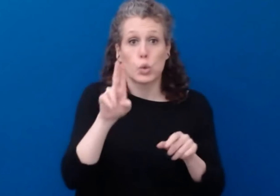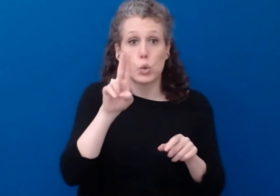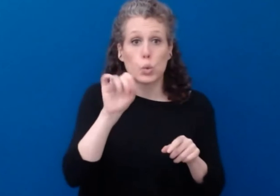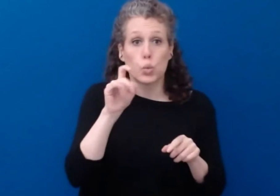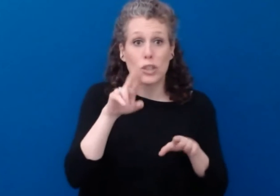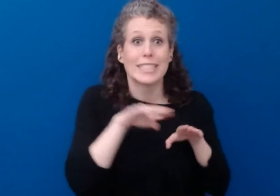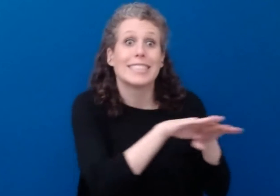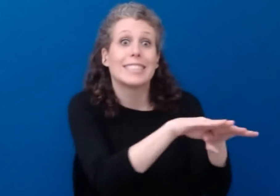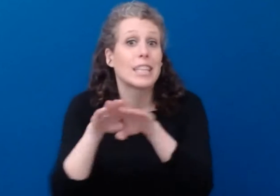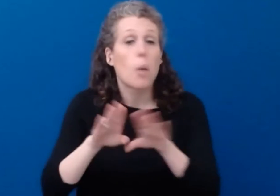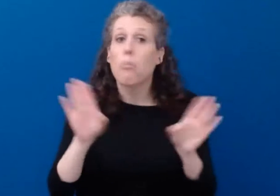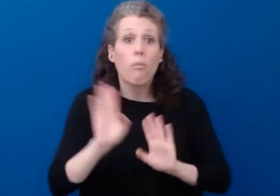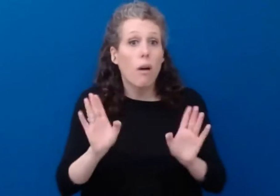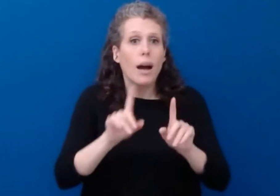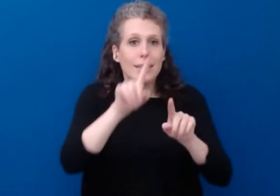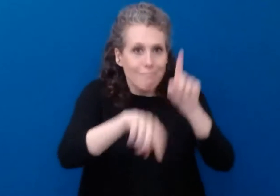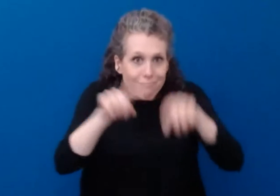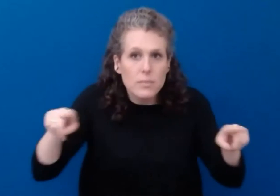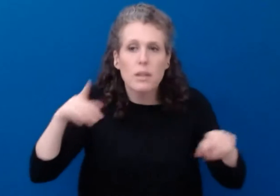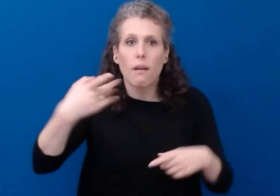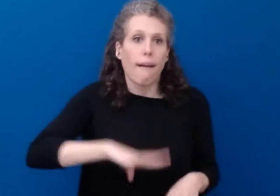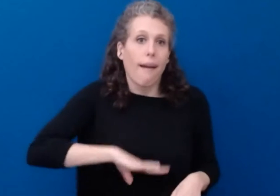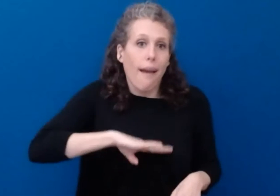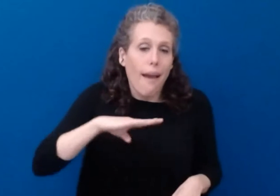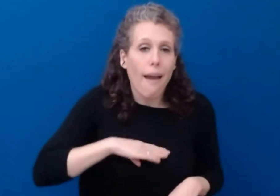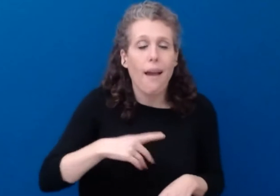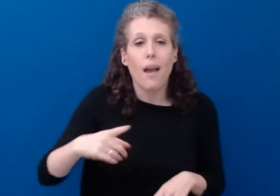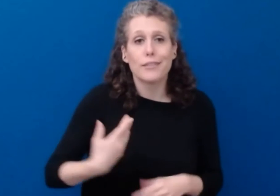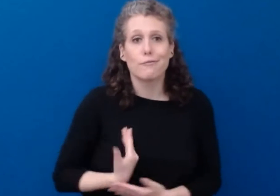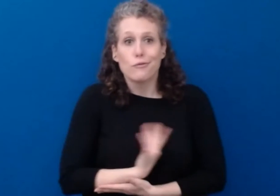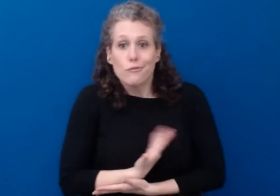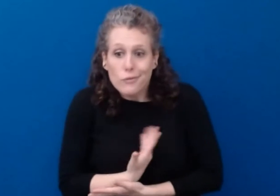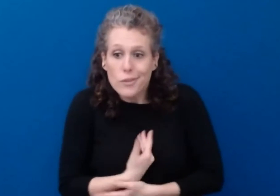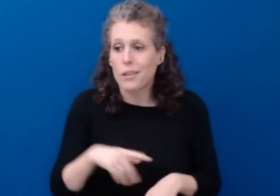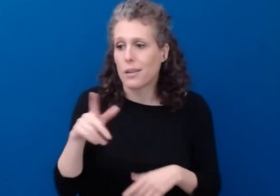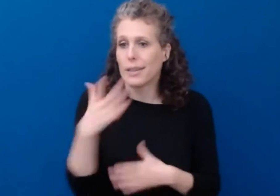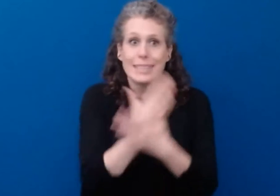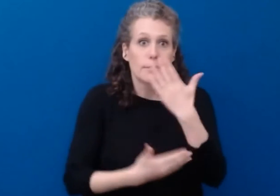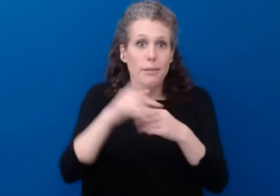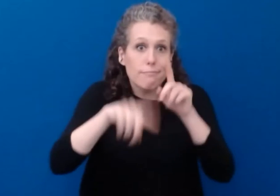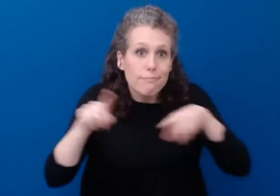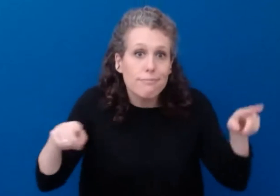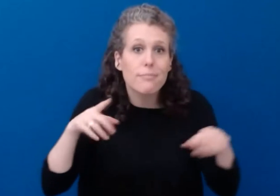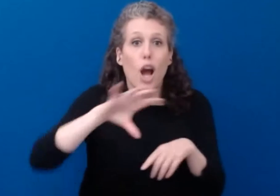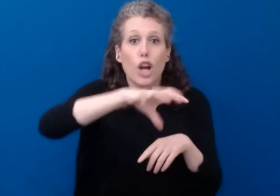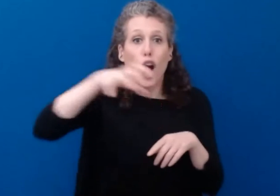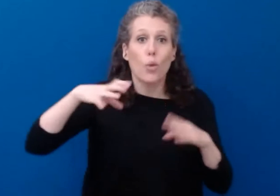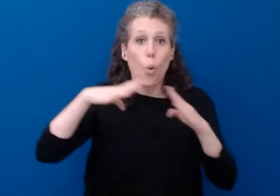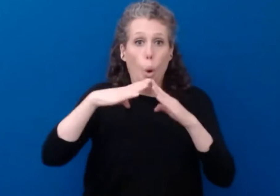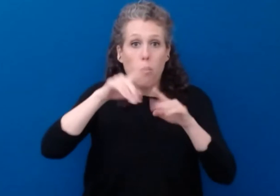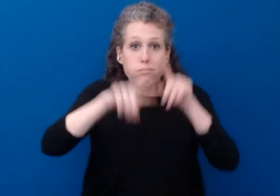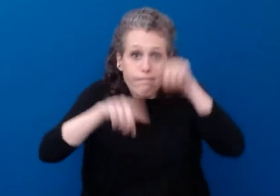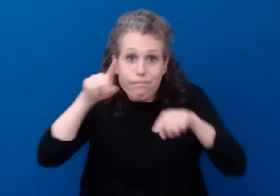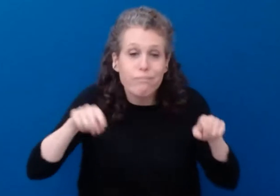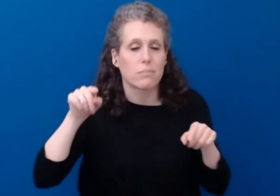different countries or ages or gender or disabilities and so on, so that we have a much more sort of diverse way